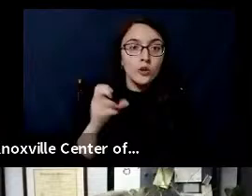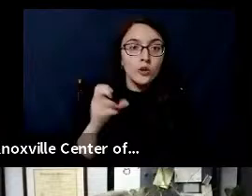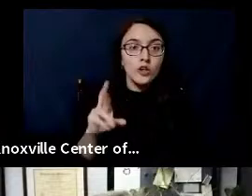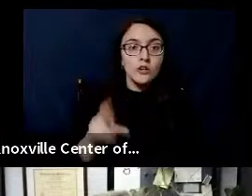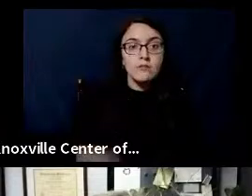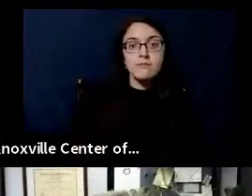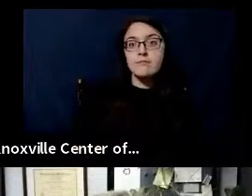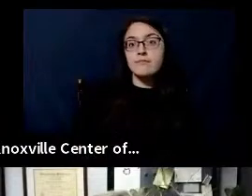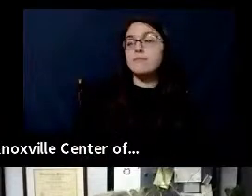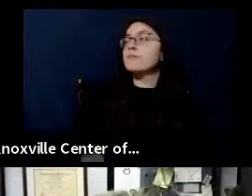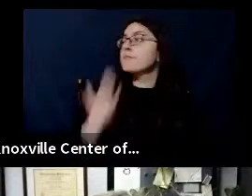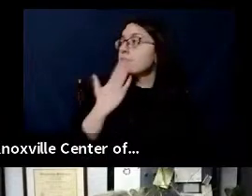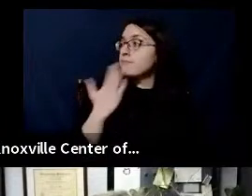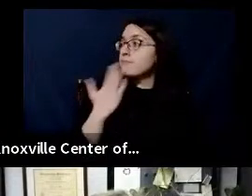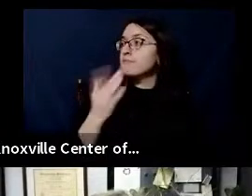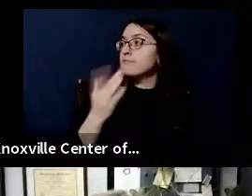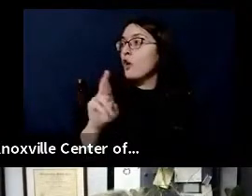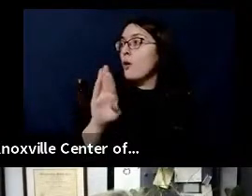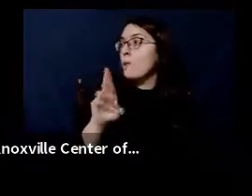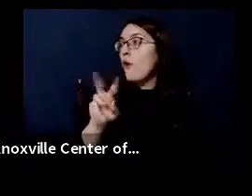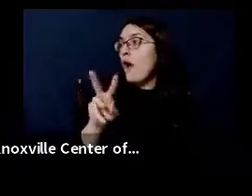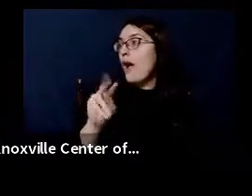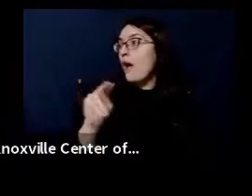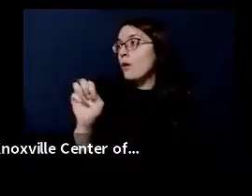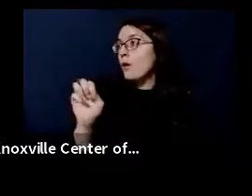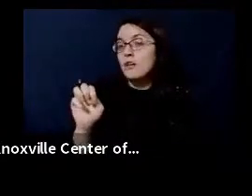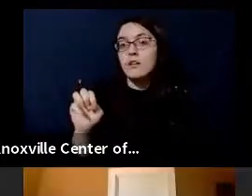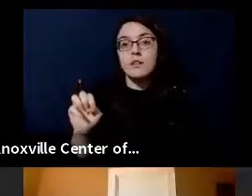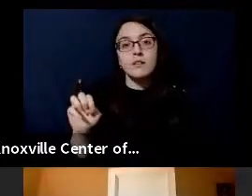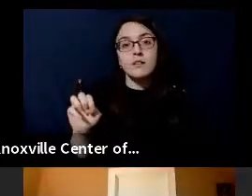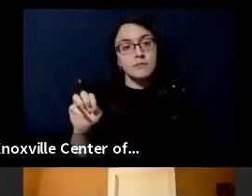Brown. Really very good report. And